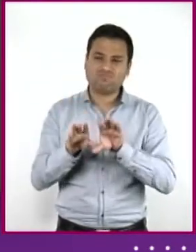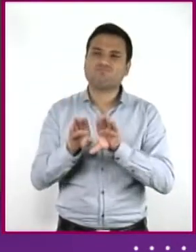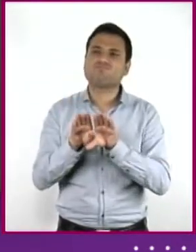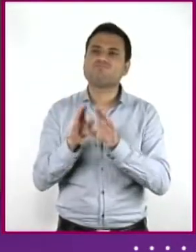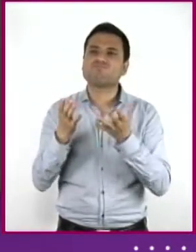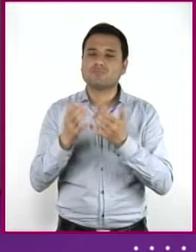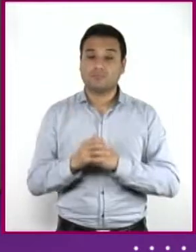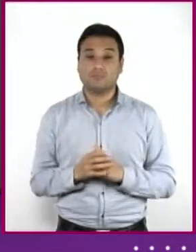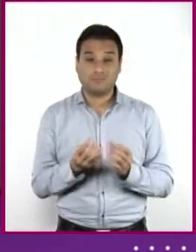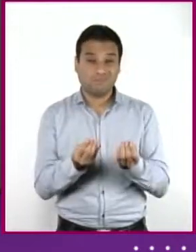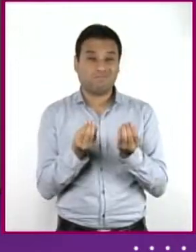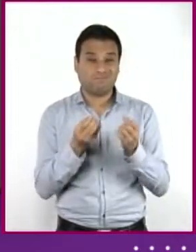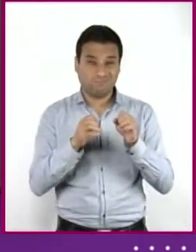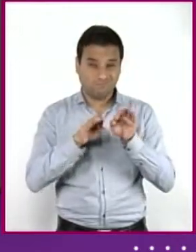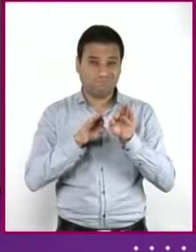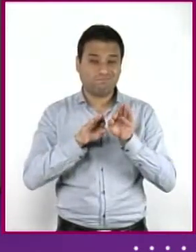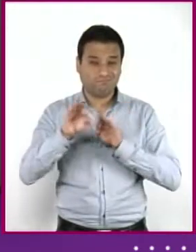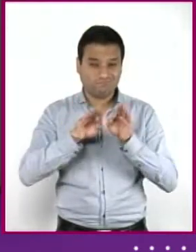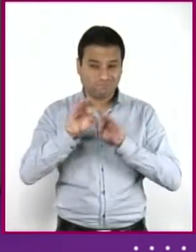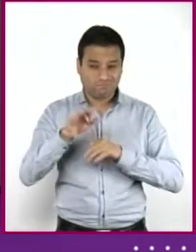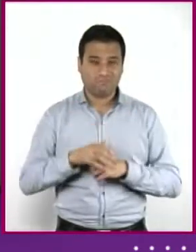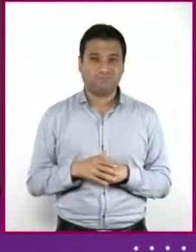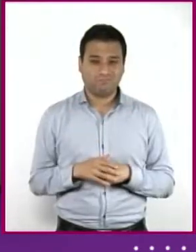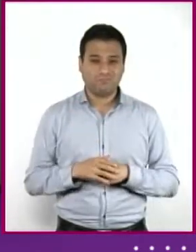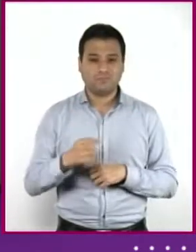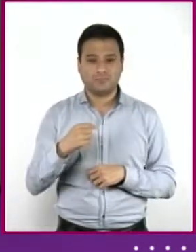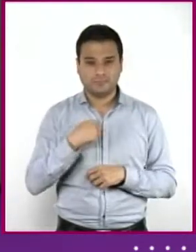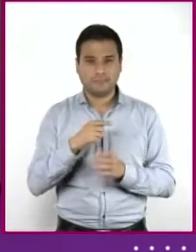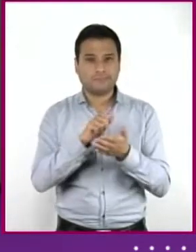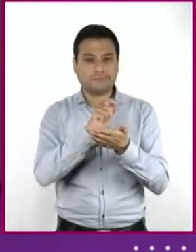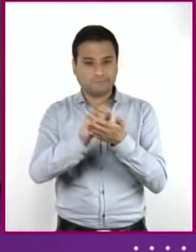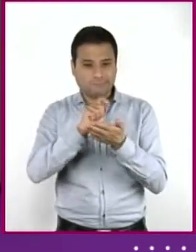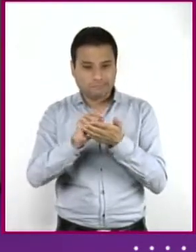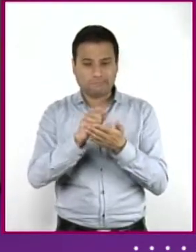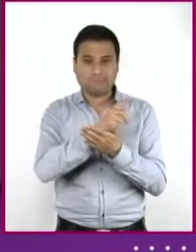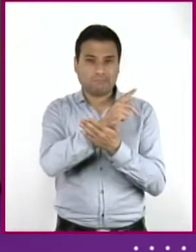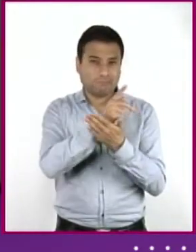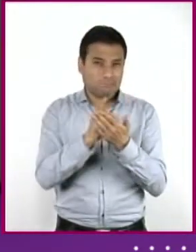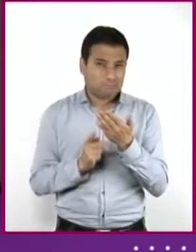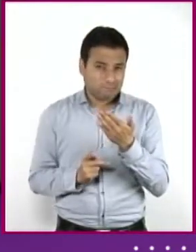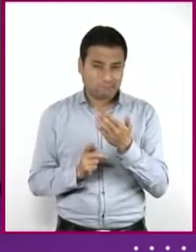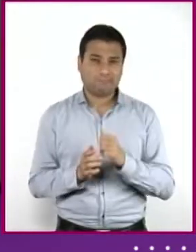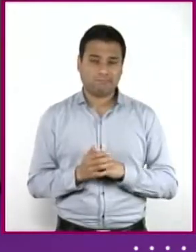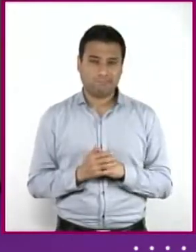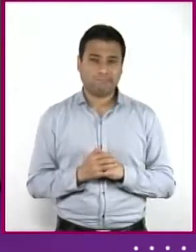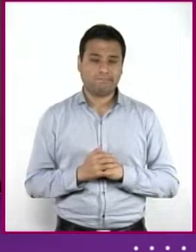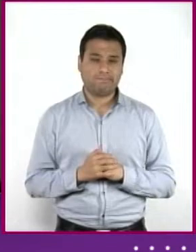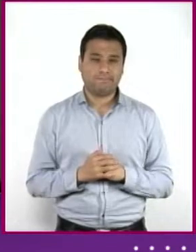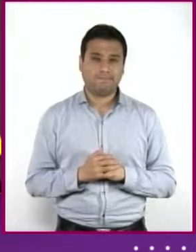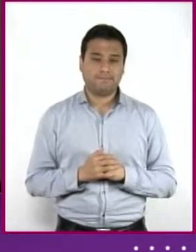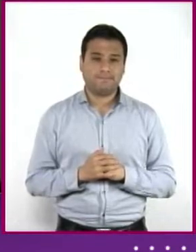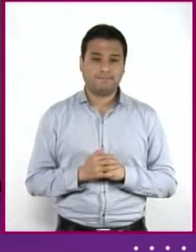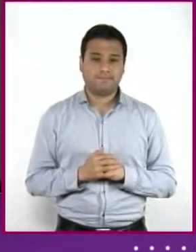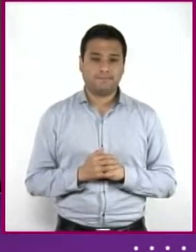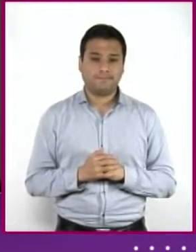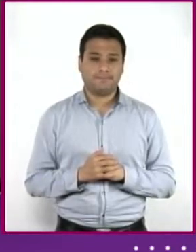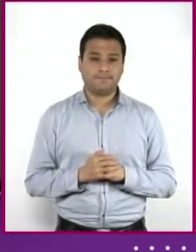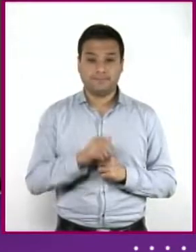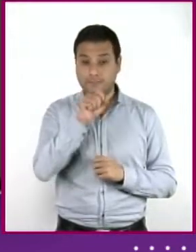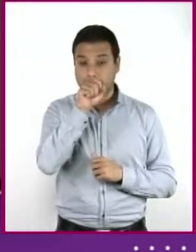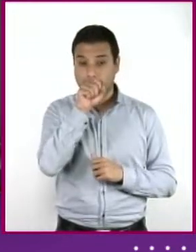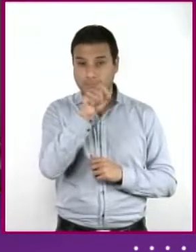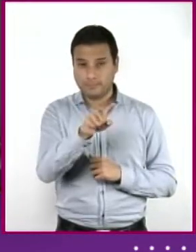I have a lot of work to do. I am writing the programs we are going to transmit on Radio Rebelde. I have